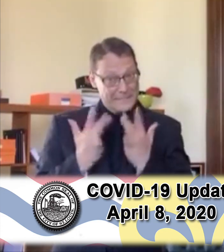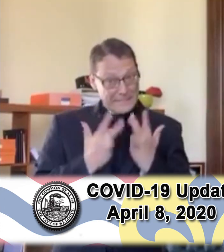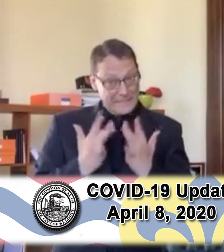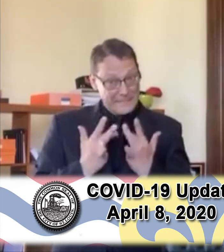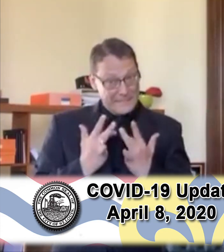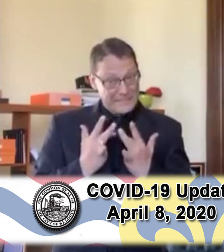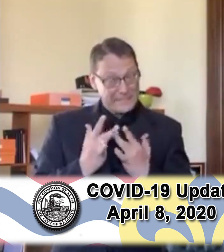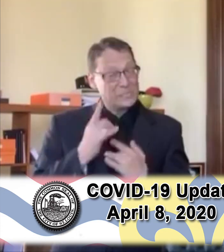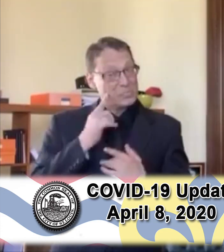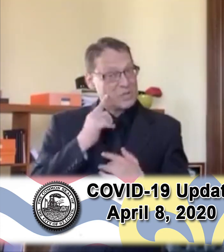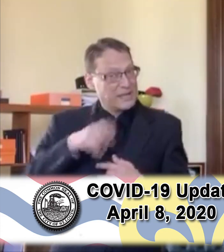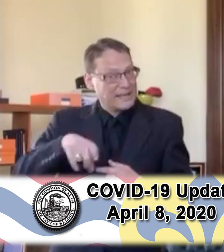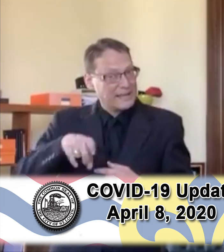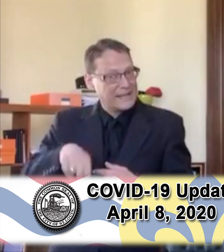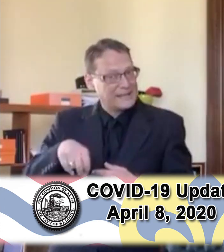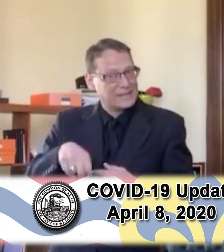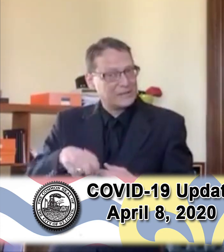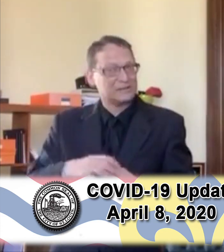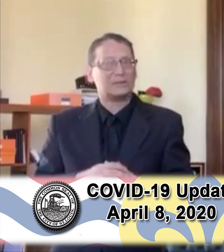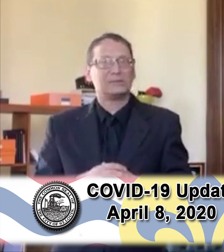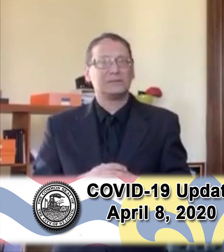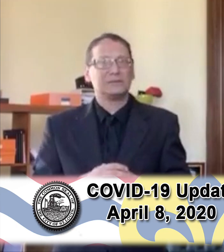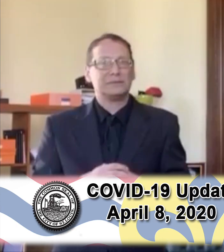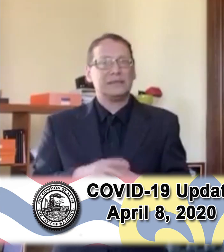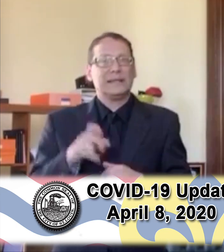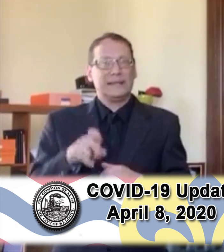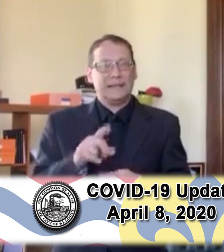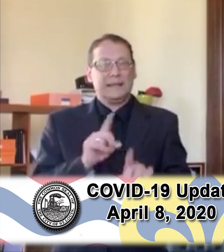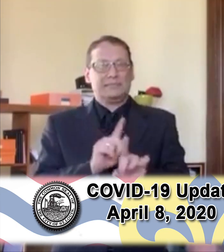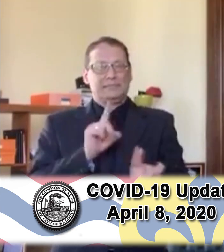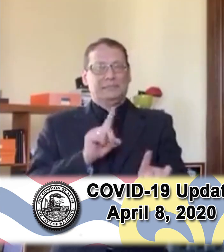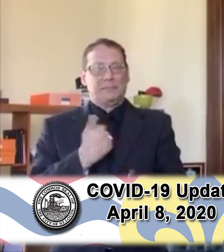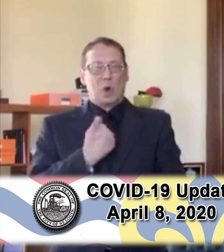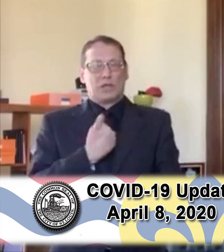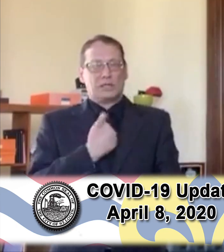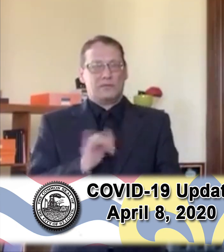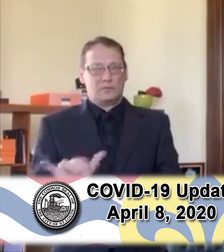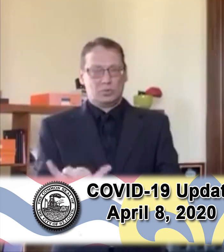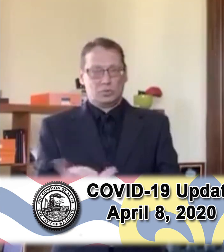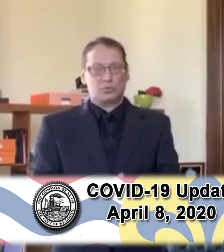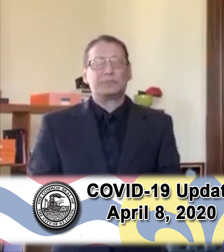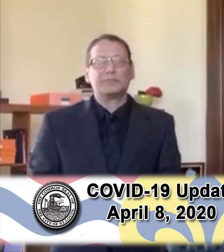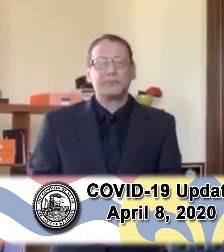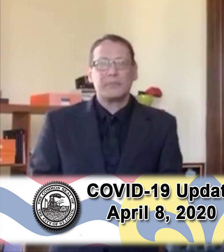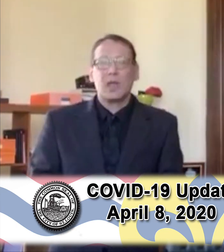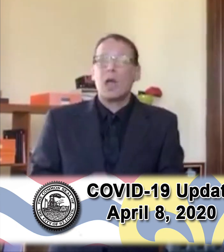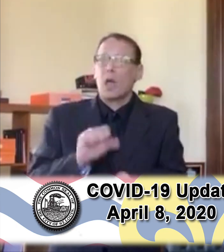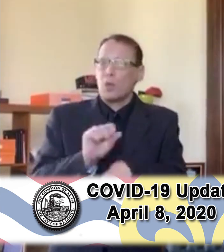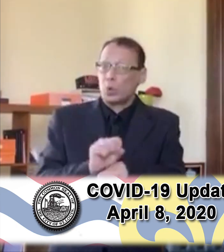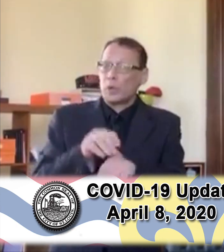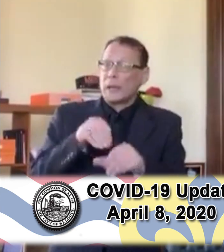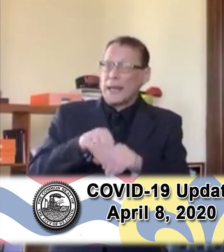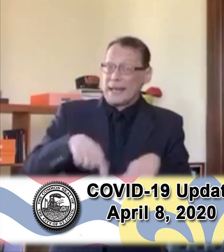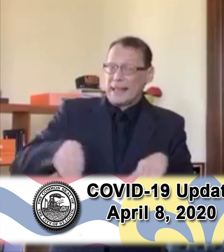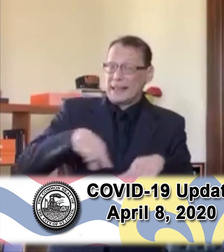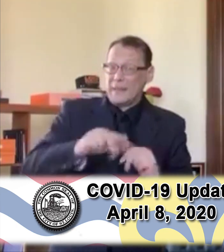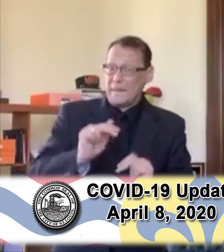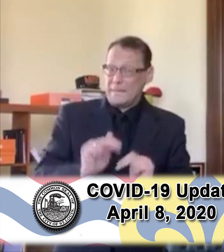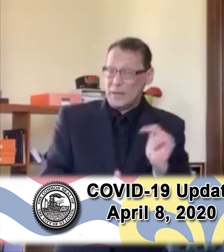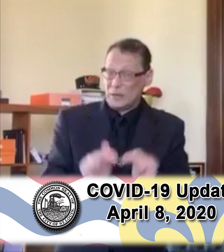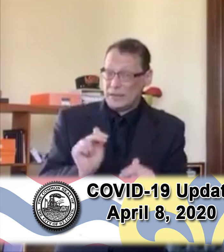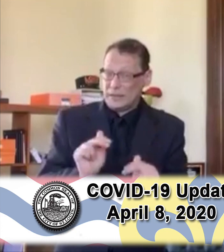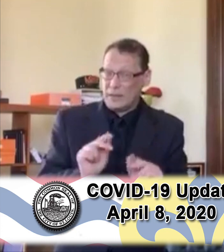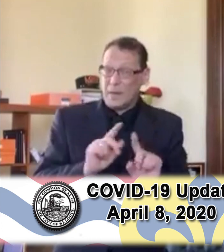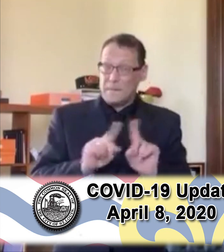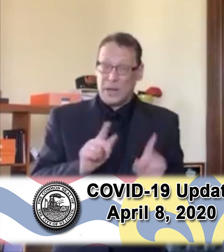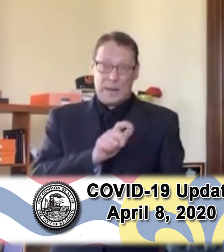that's necessary so that we can also do the social distancing. Now that's true of the folks who work in these buildings, but it's not true